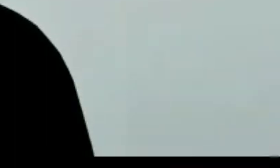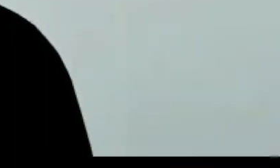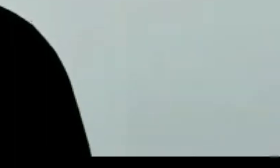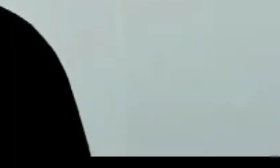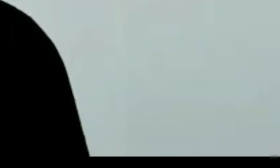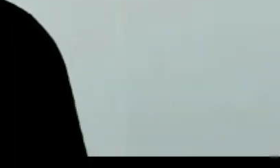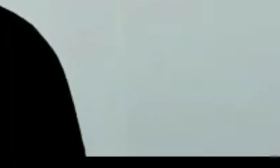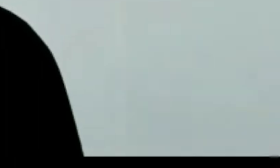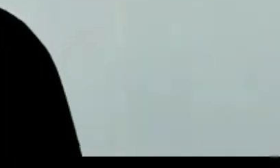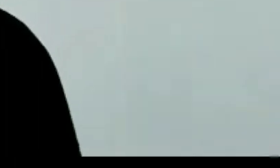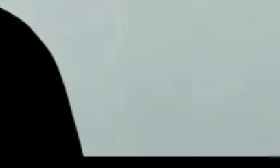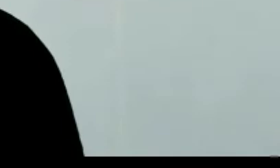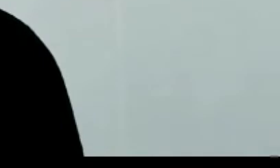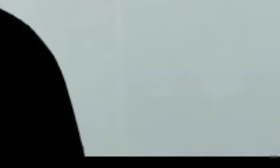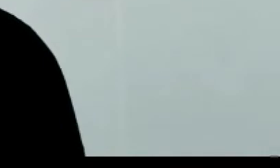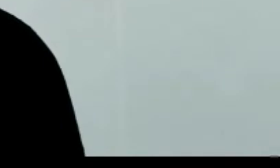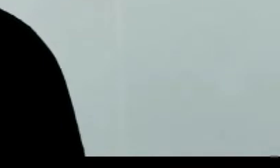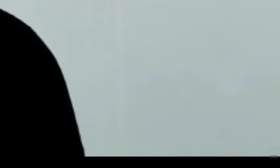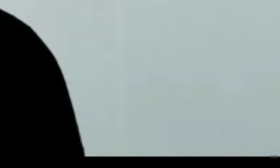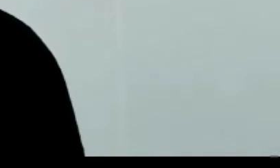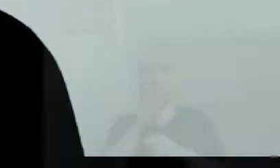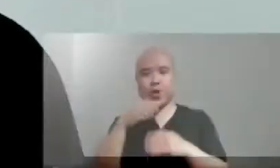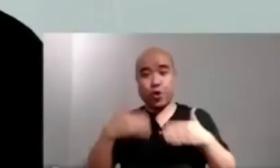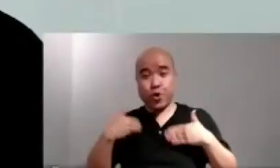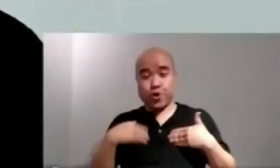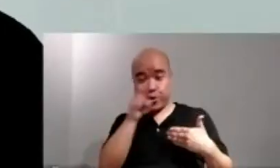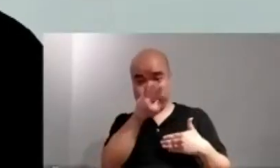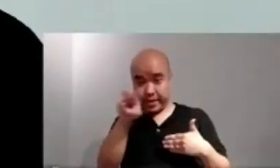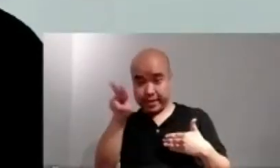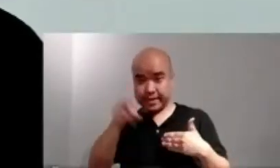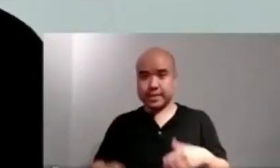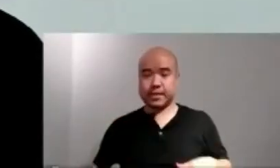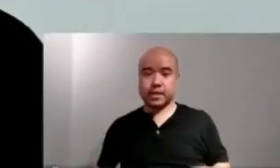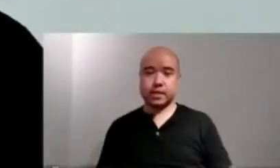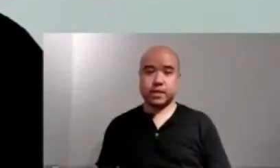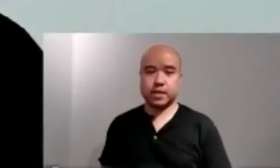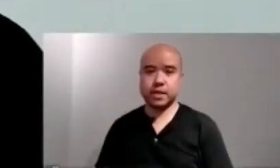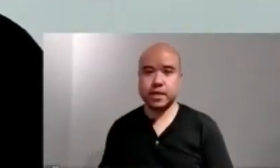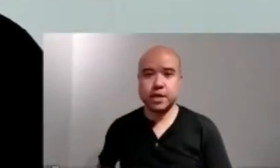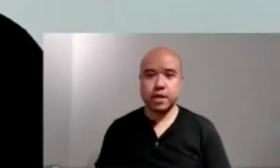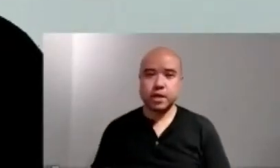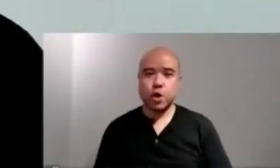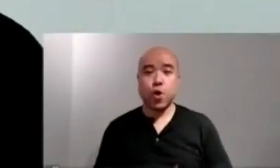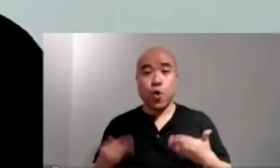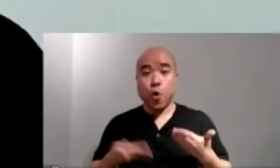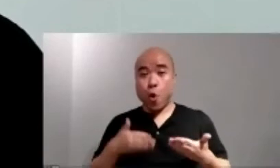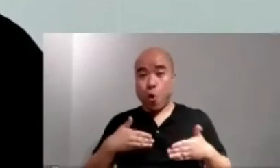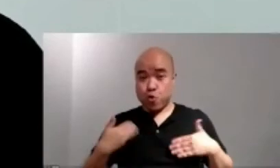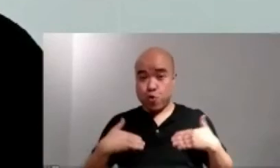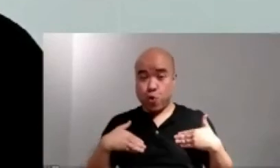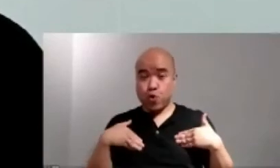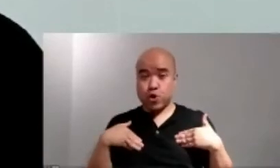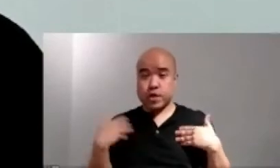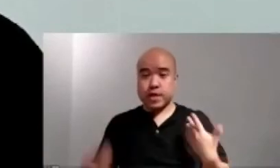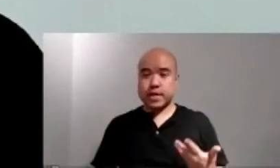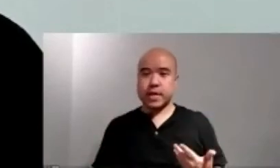Hello, nice to meet you all. I'm CEO of Underdogs and New Black. It is my honor to be here to share my knowledge